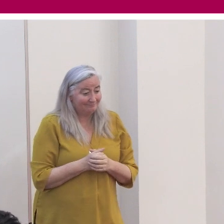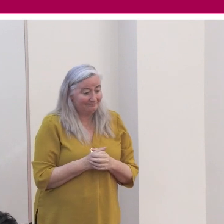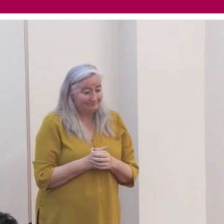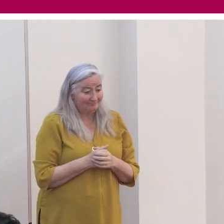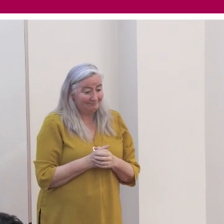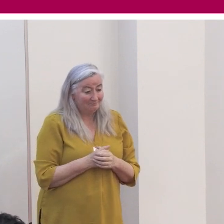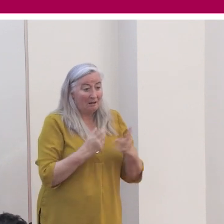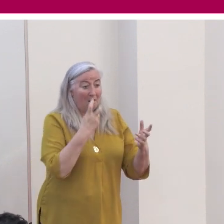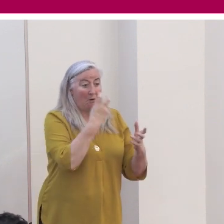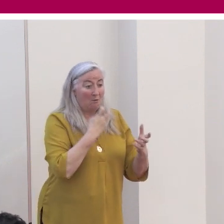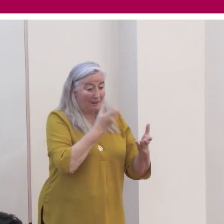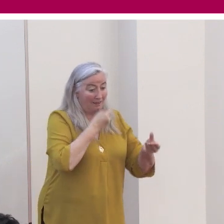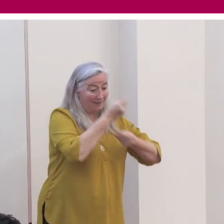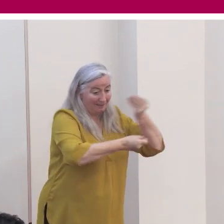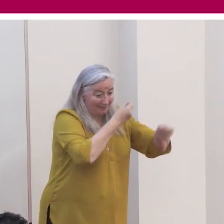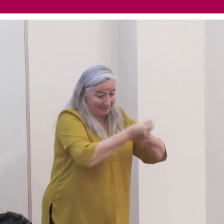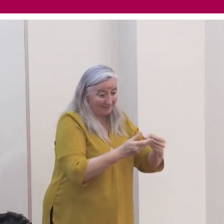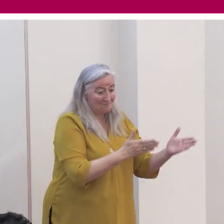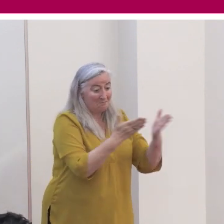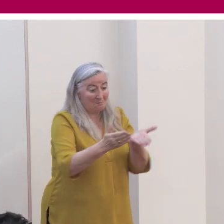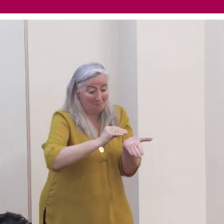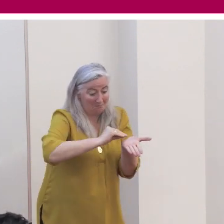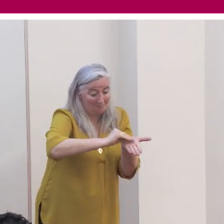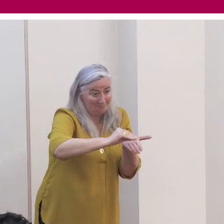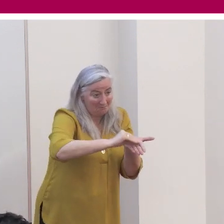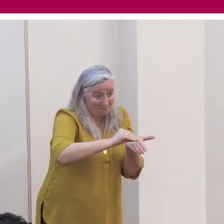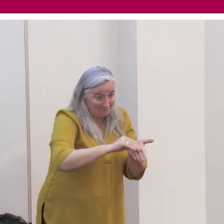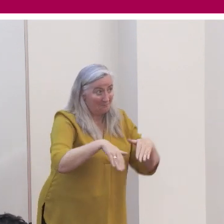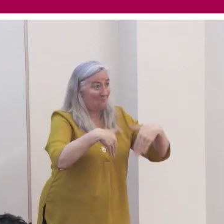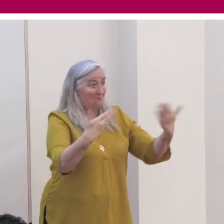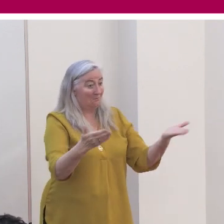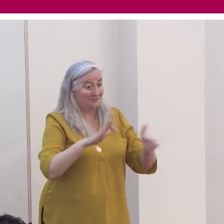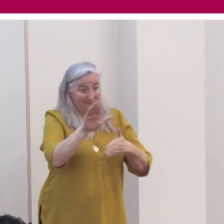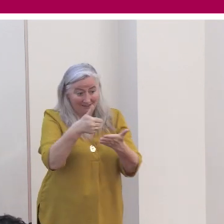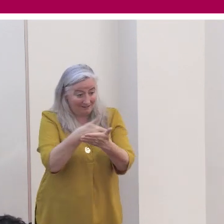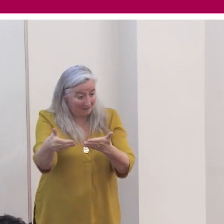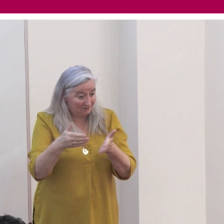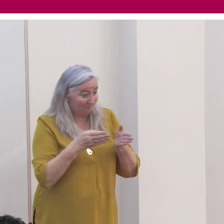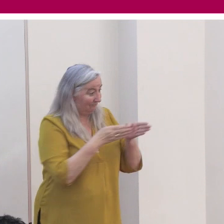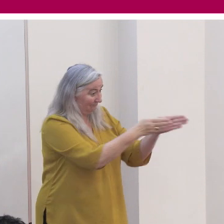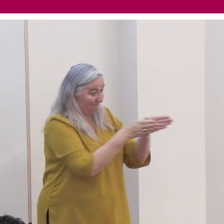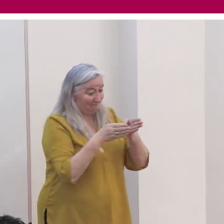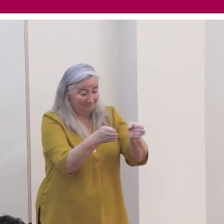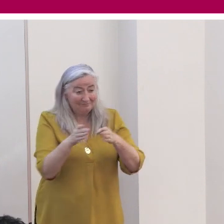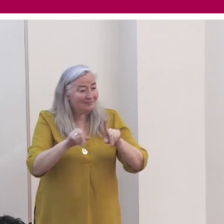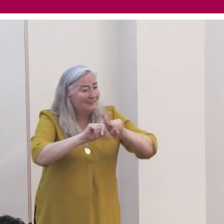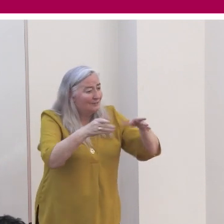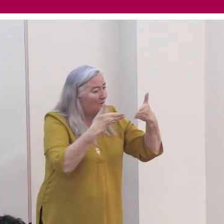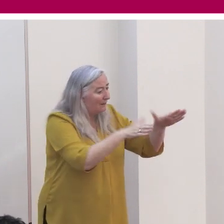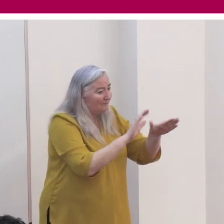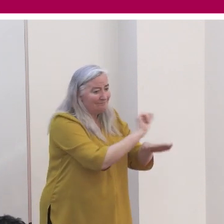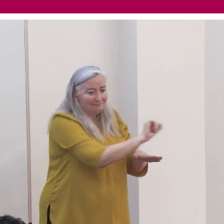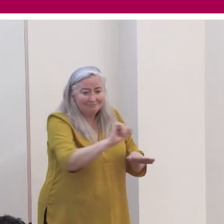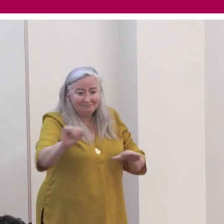time. Sorry for that. But just to wrap up, then again, highlighting that professionals